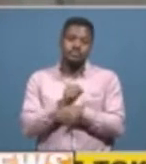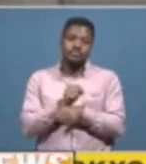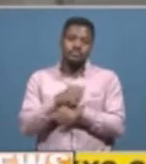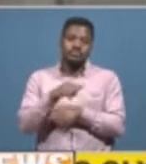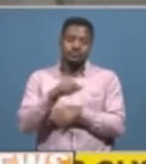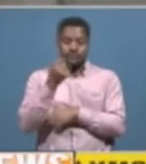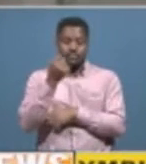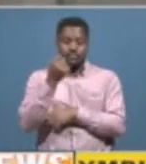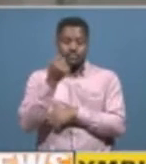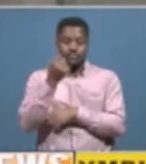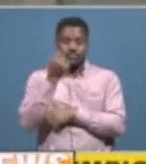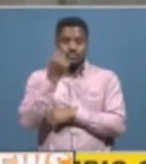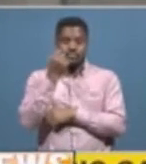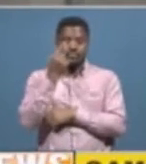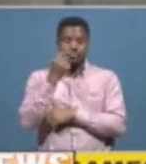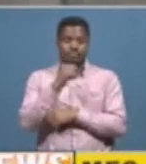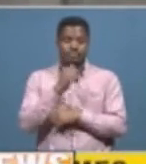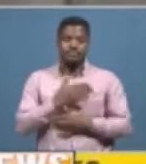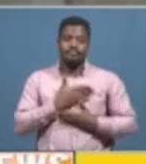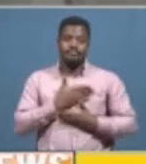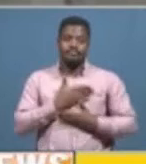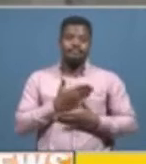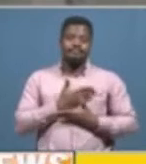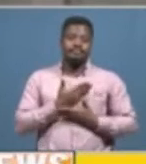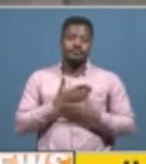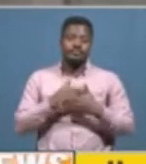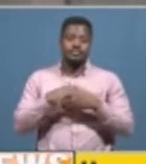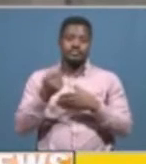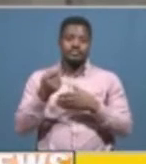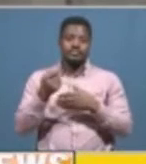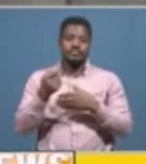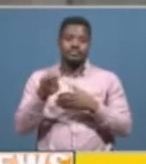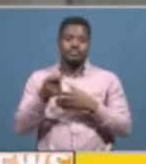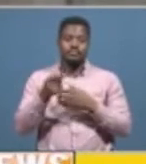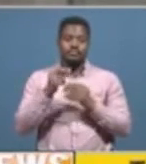understandably unhappy with the outcome of the negotiations.